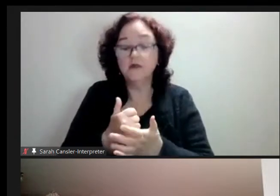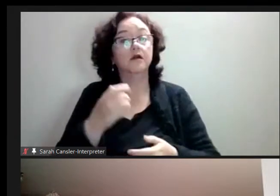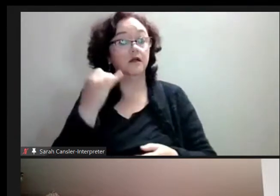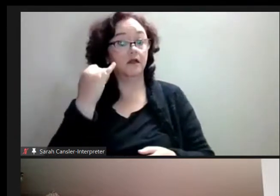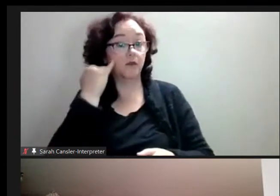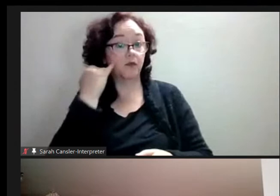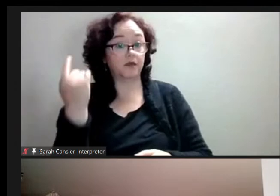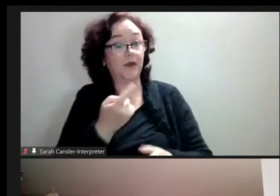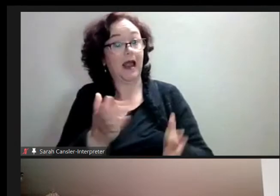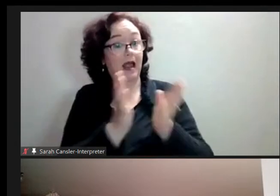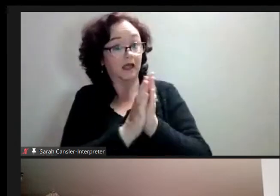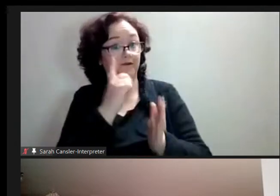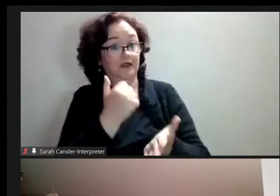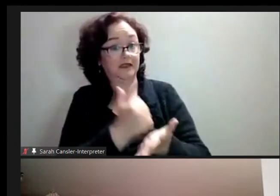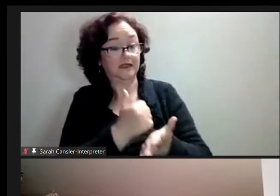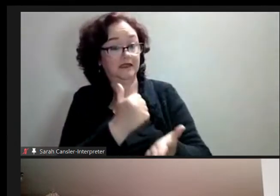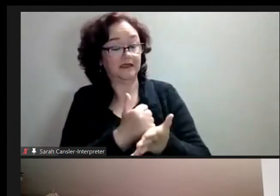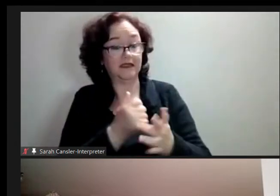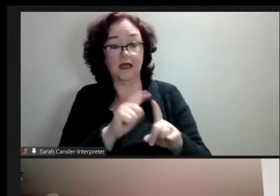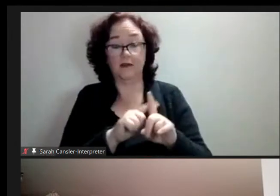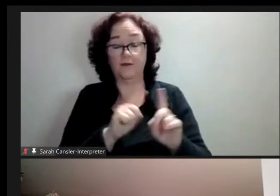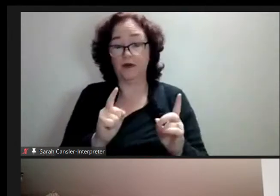assistance, but maybe isn't getting it